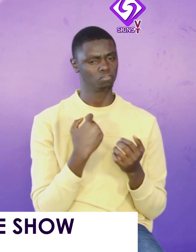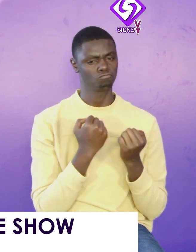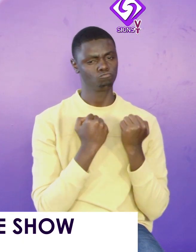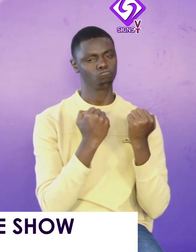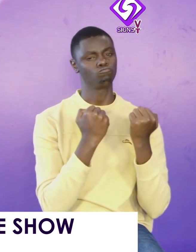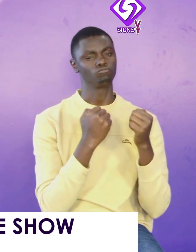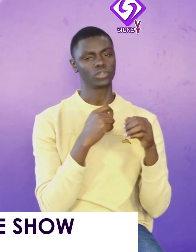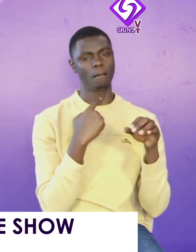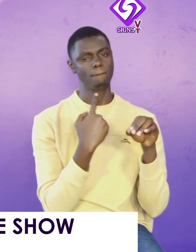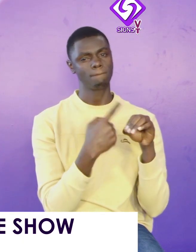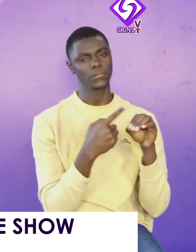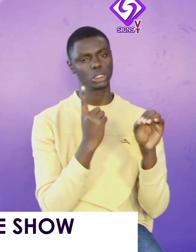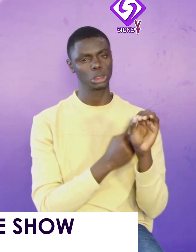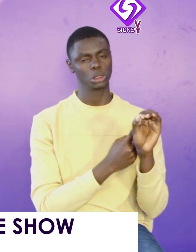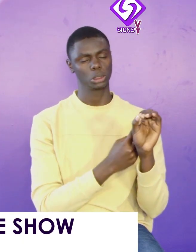Mercedes Benz.